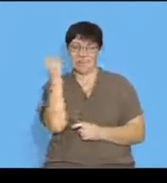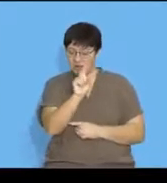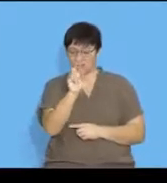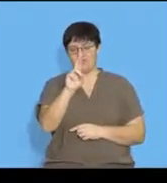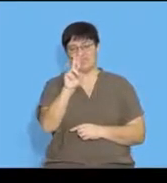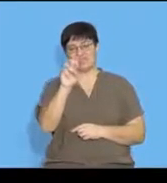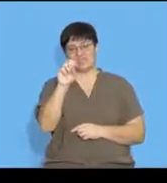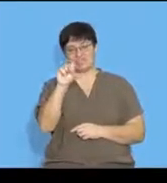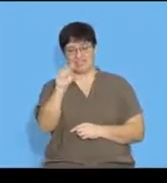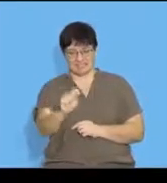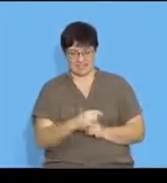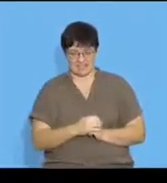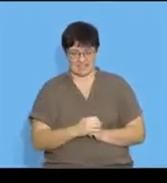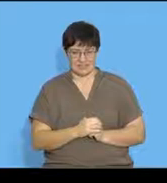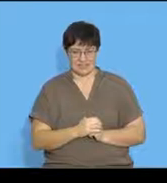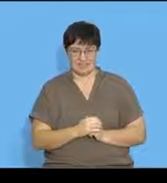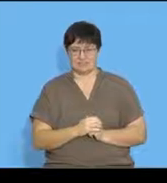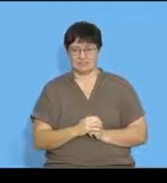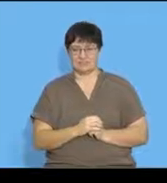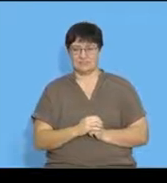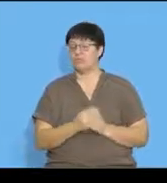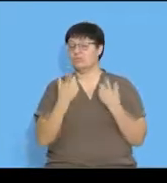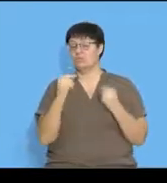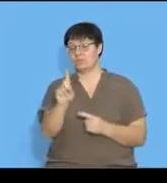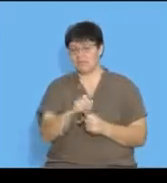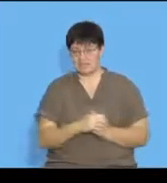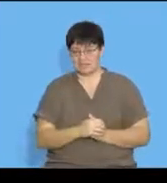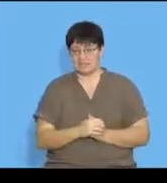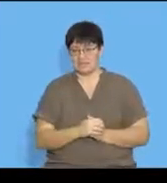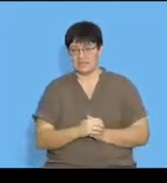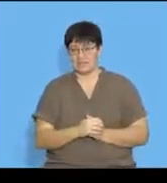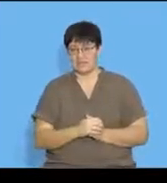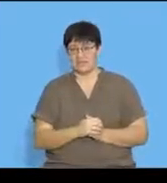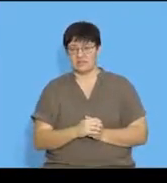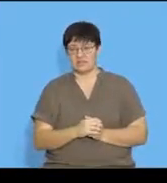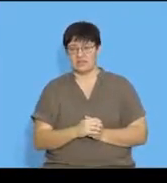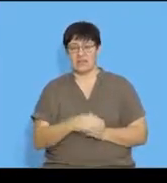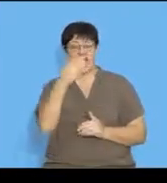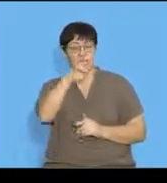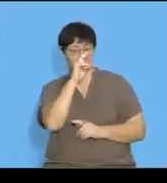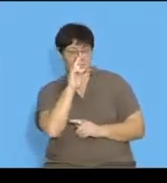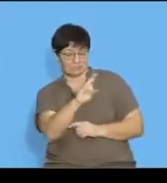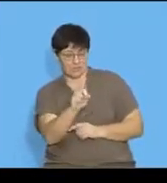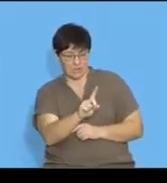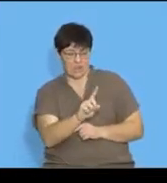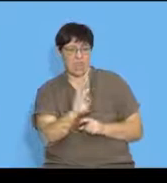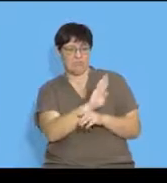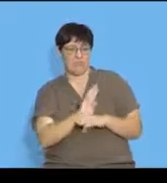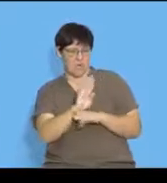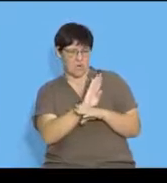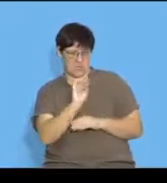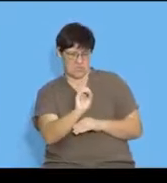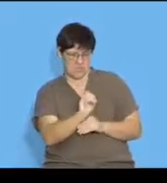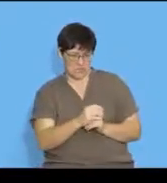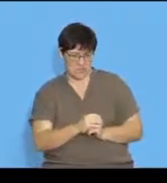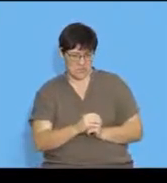I want you to have a look over here. So what it does is, this is what it looks like on the outside. It's brown. Now, have a look at this picture on